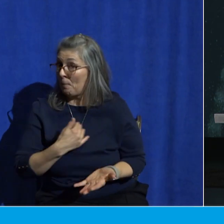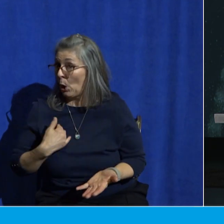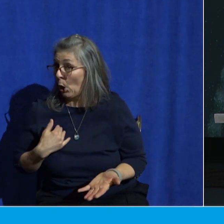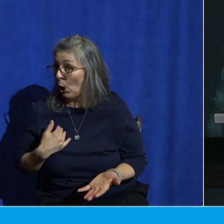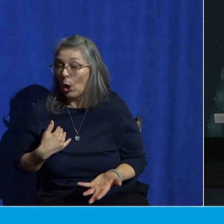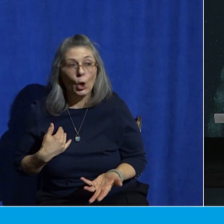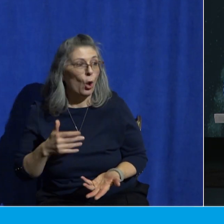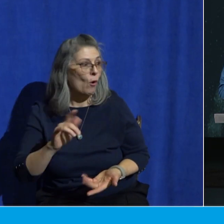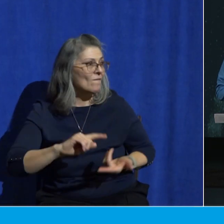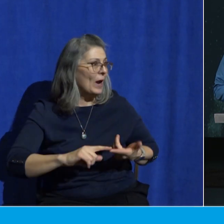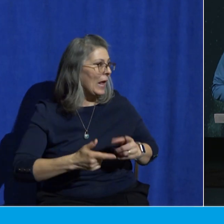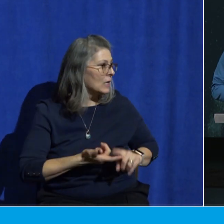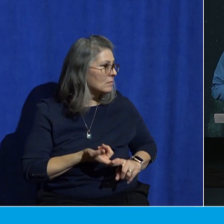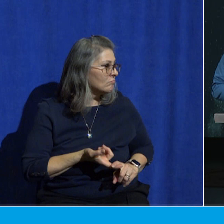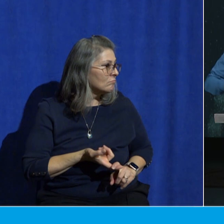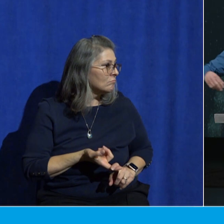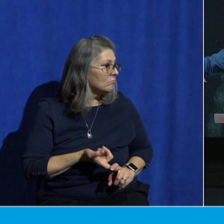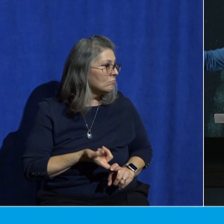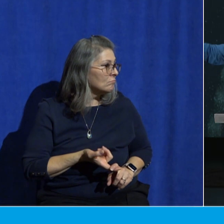friends,